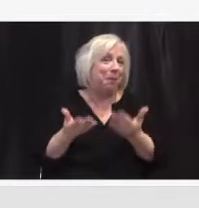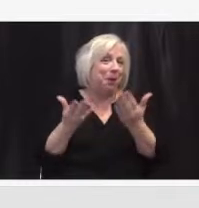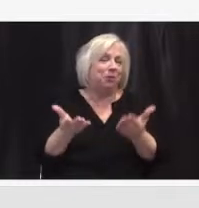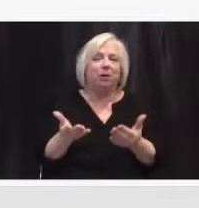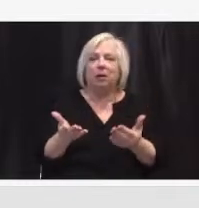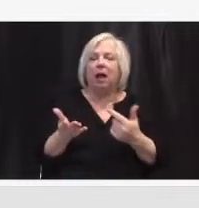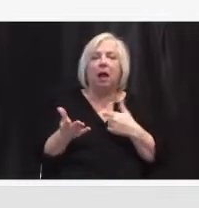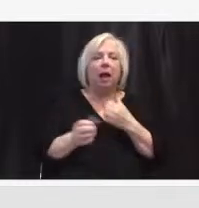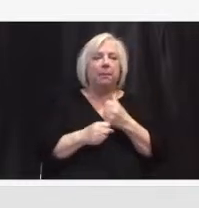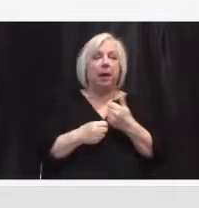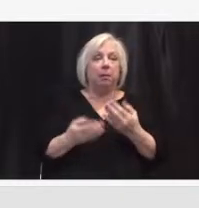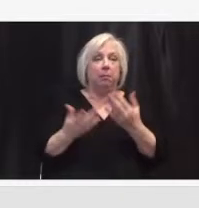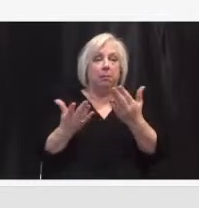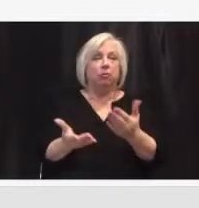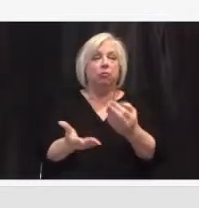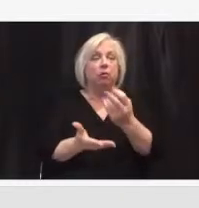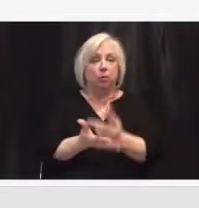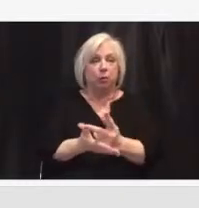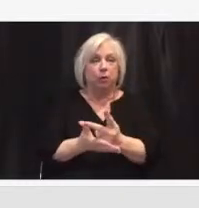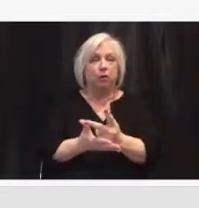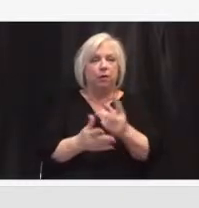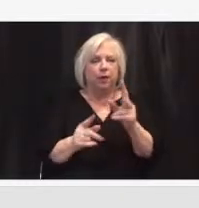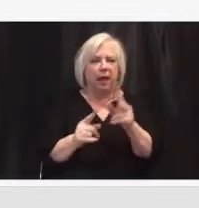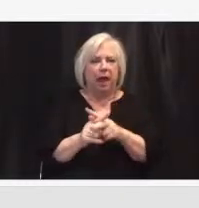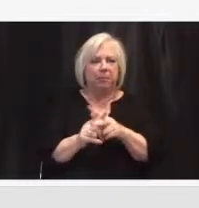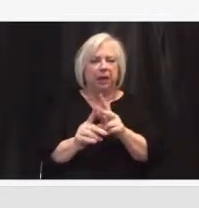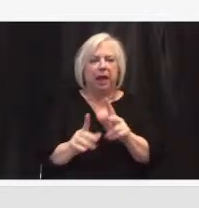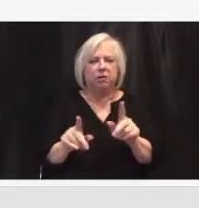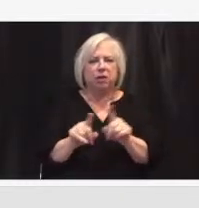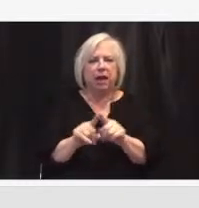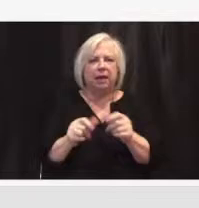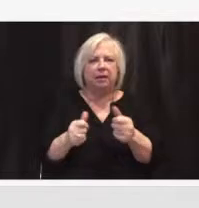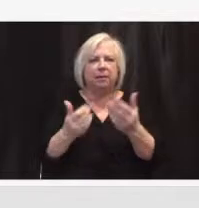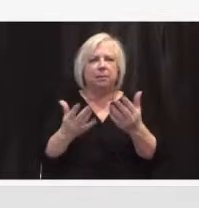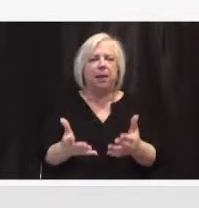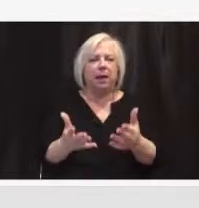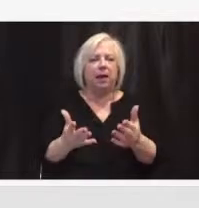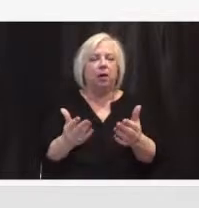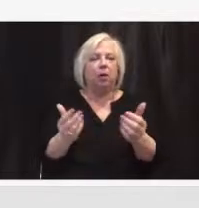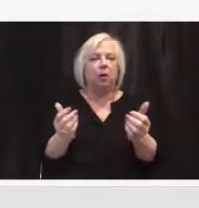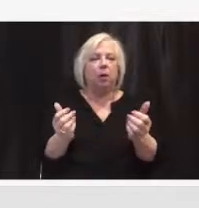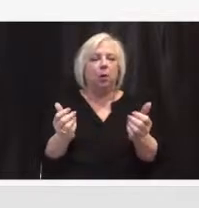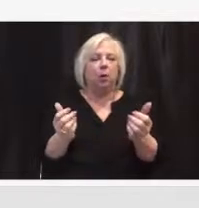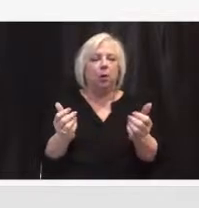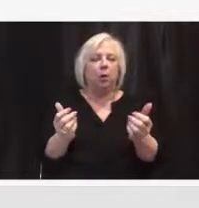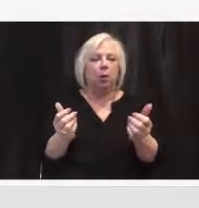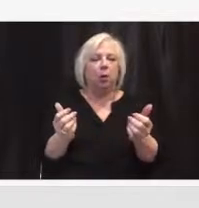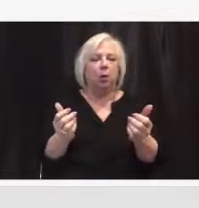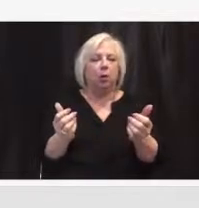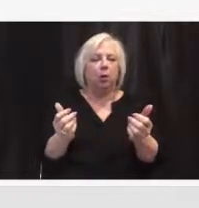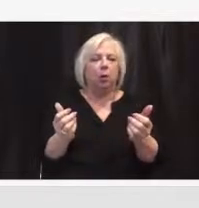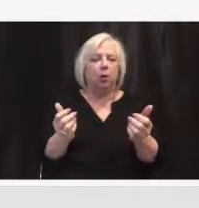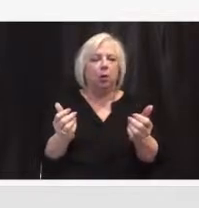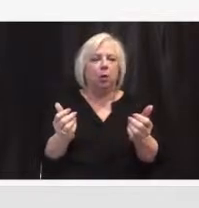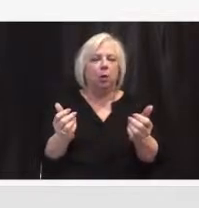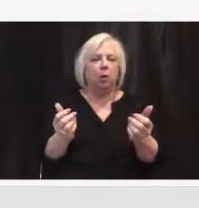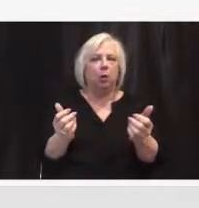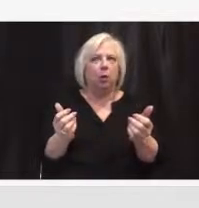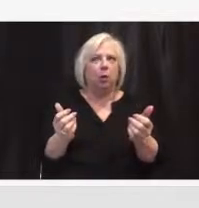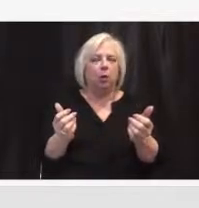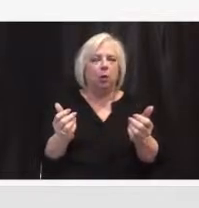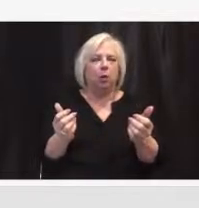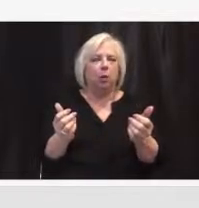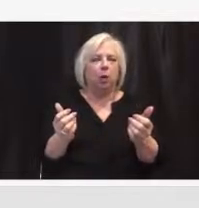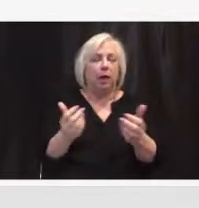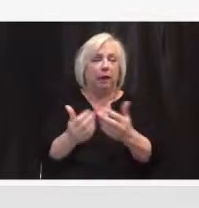Make a motion to approve the application as submitted despite staff's recommendation of denial.